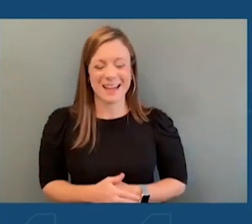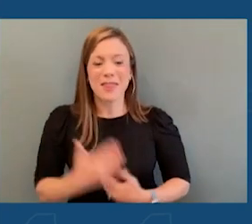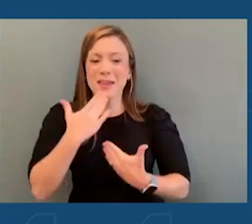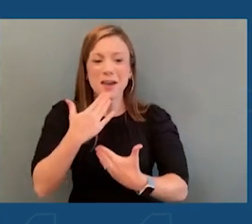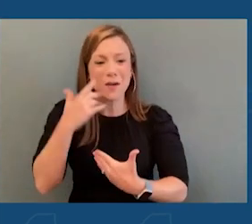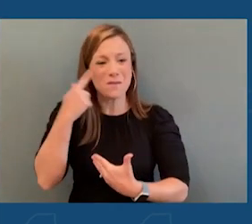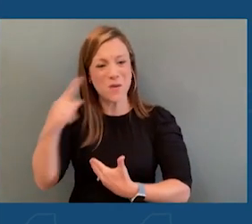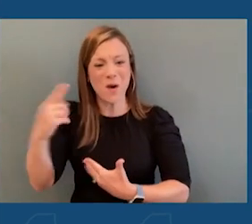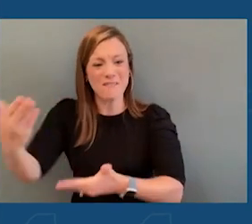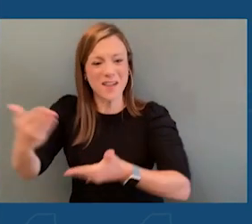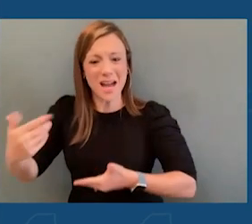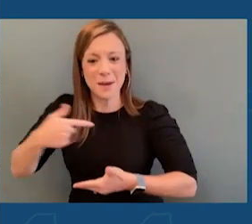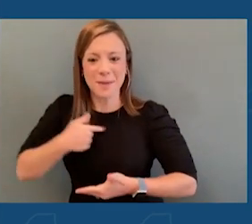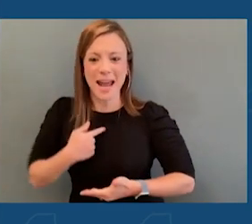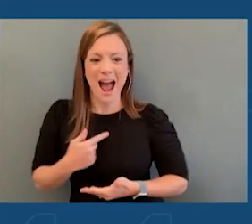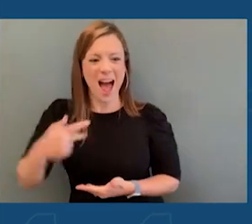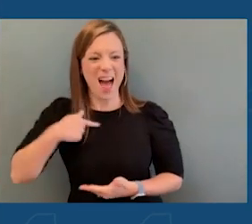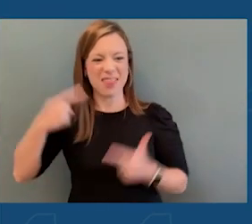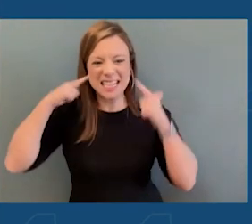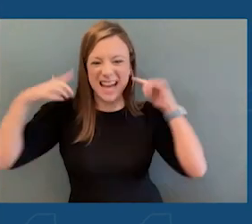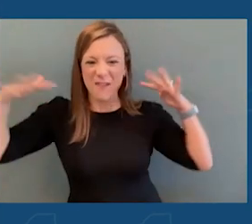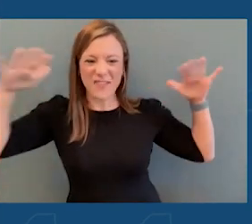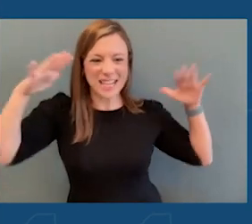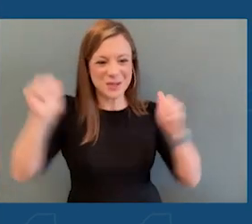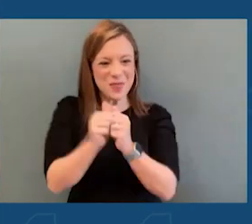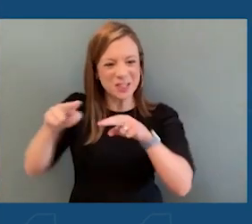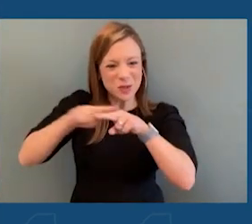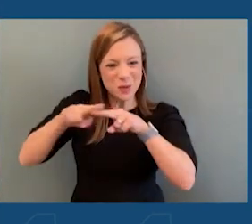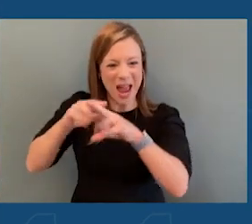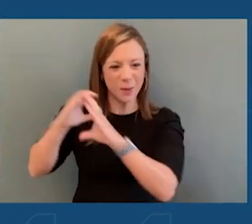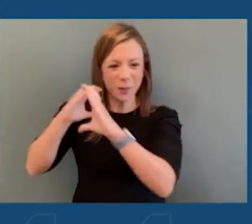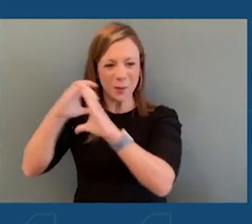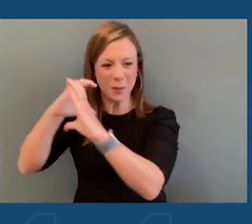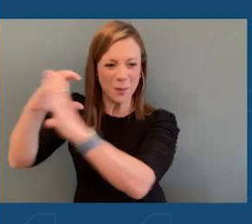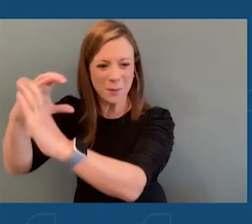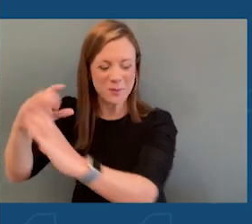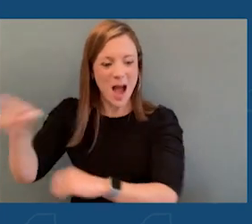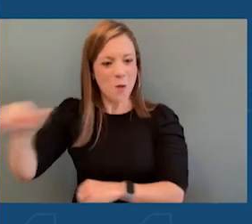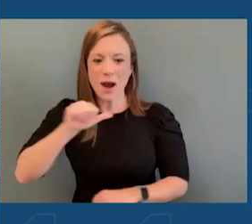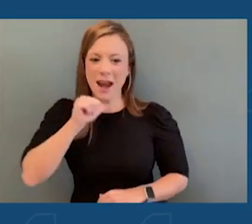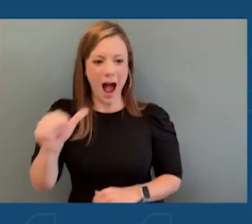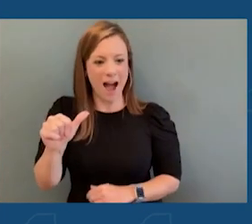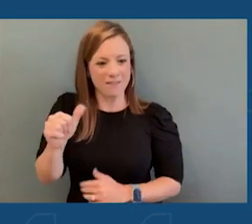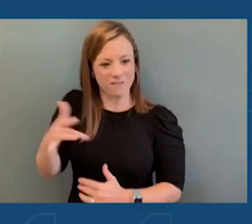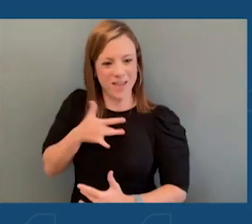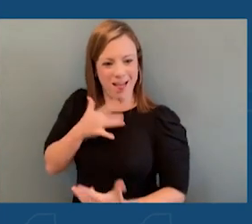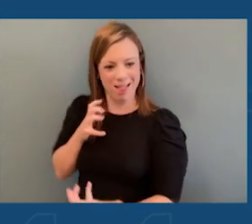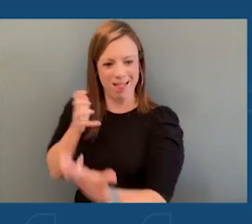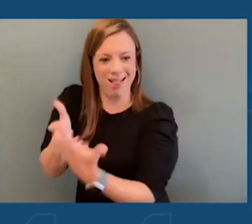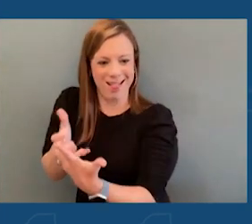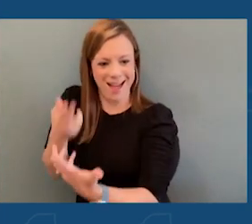sound effects. I wouldn't be a life in the Heights or in it without a little extra noise there, but